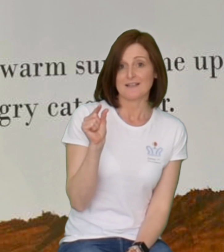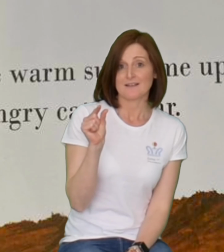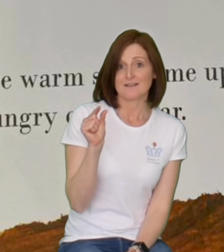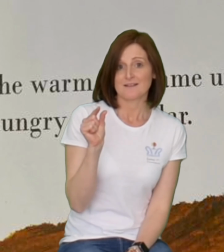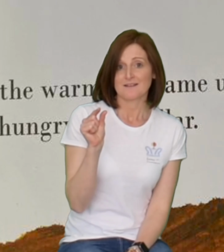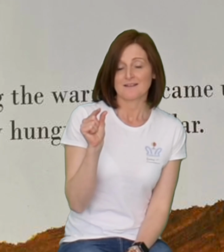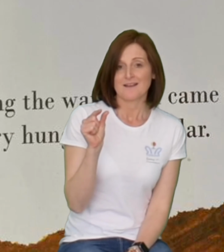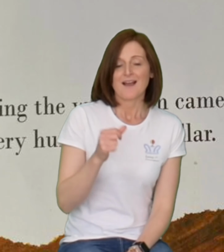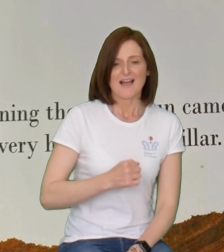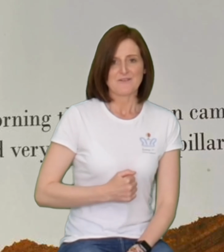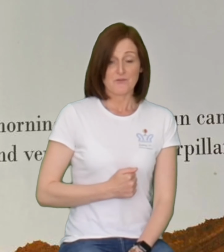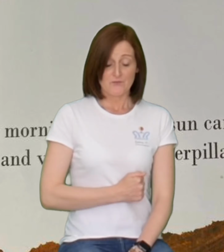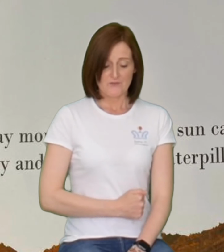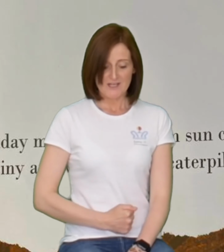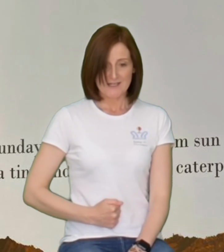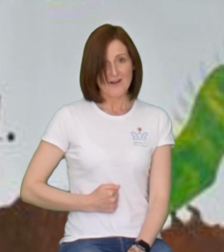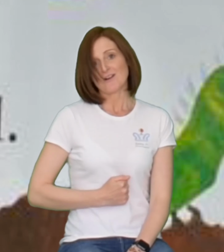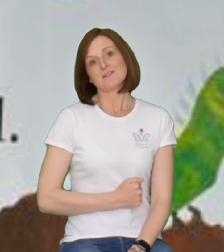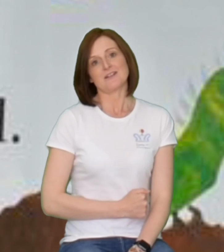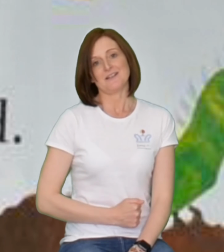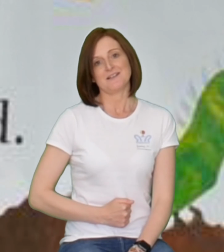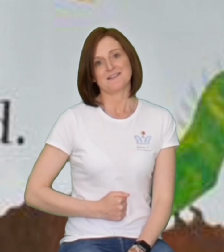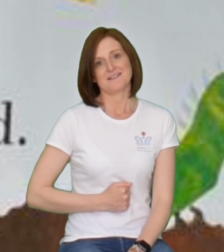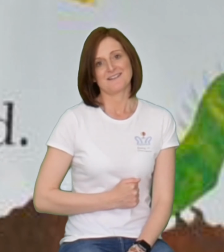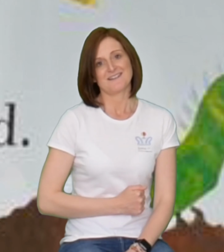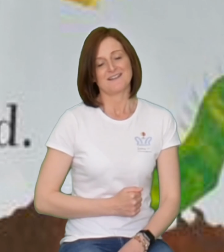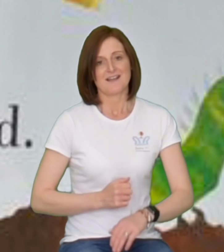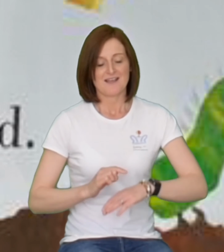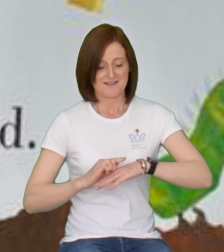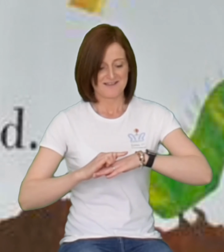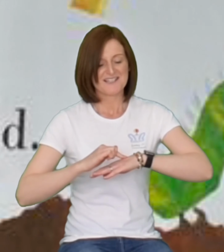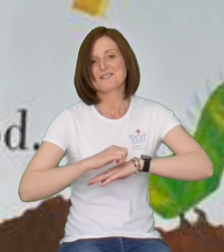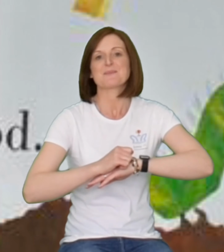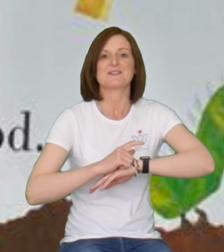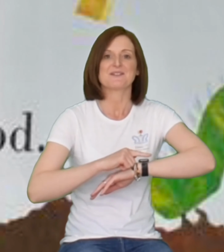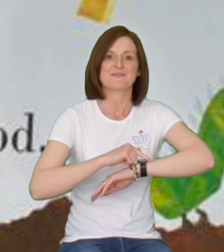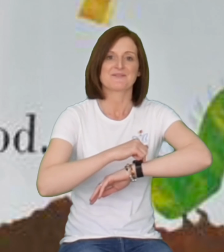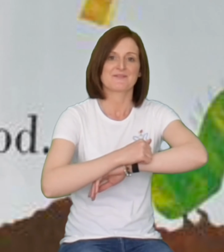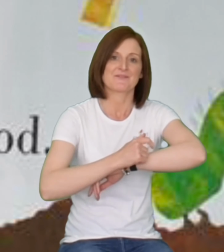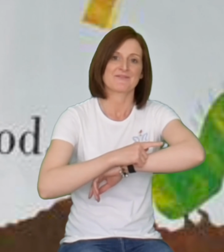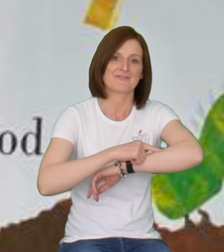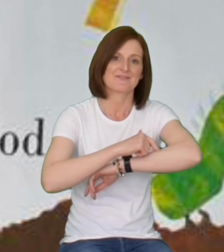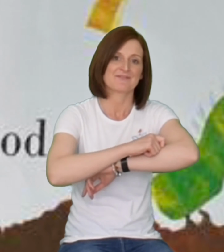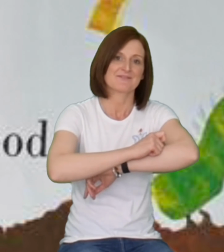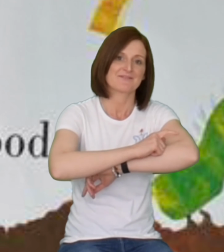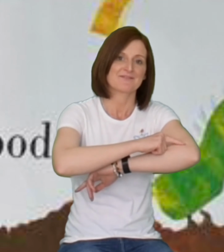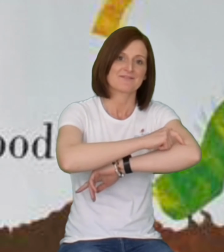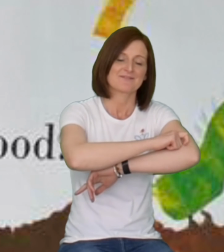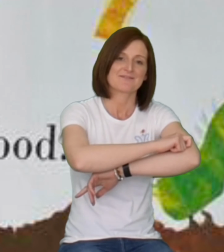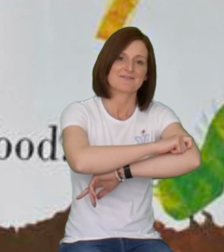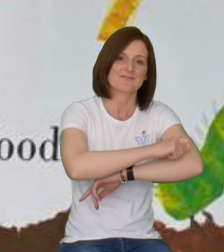tiny and very hungry caterpillar.